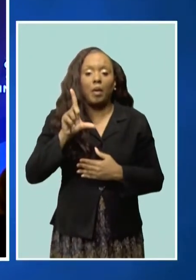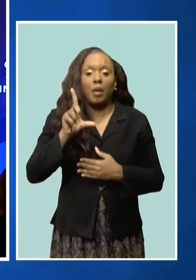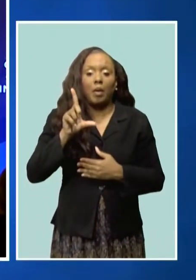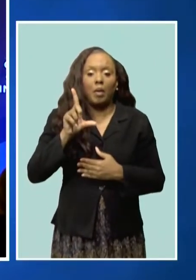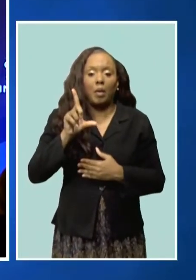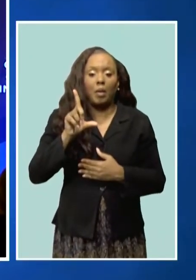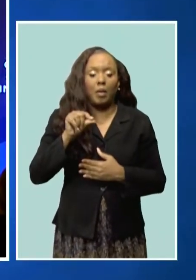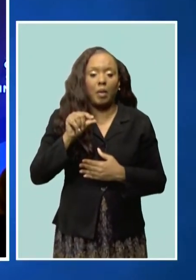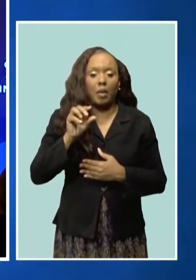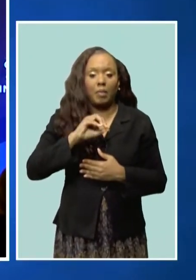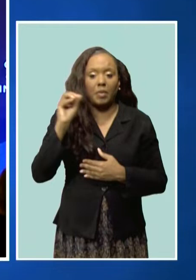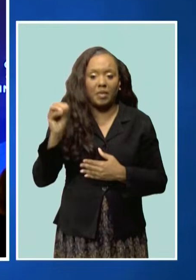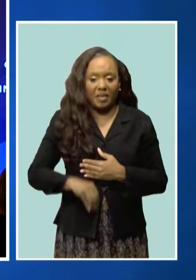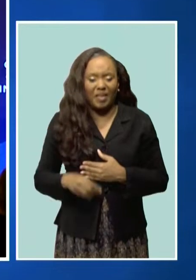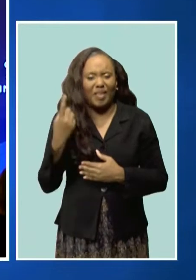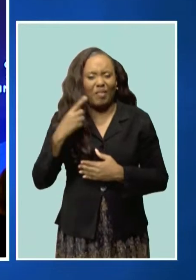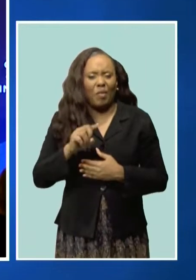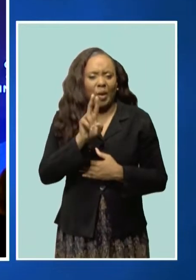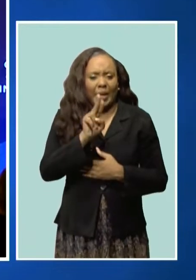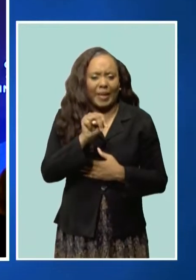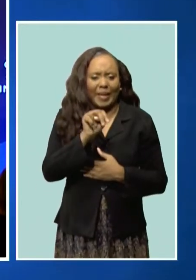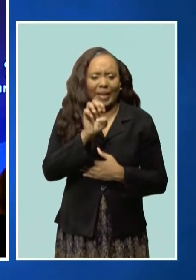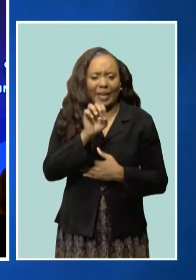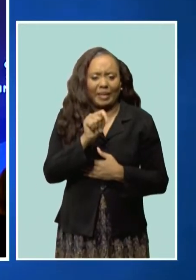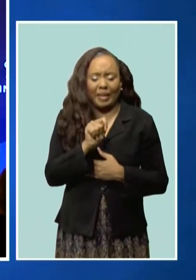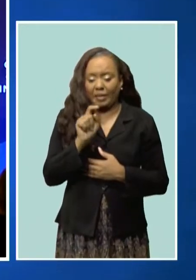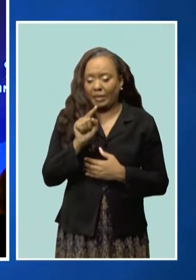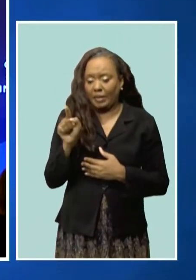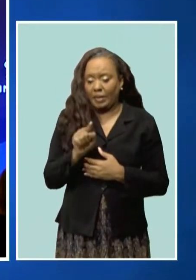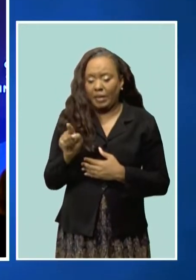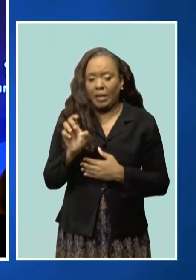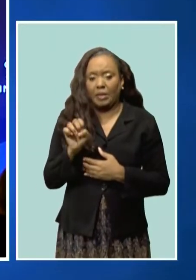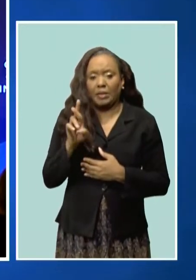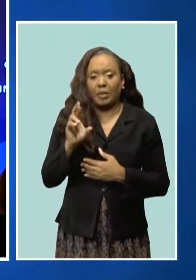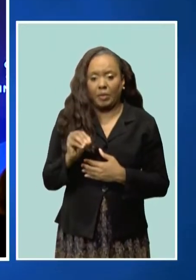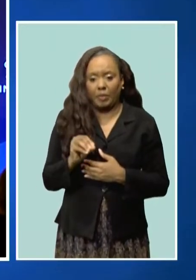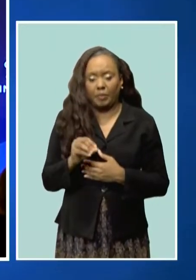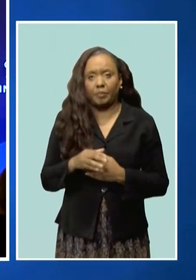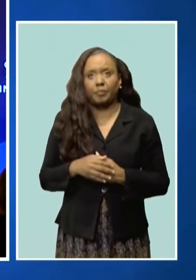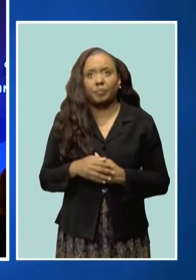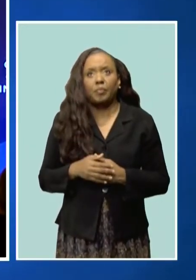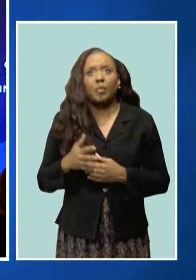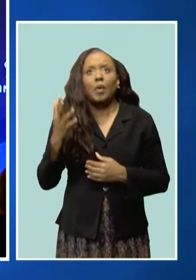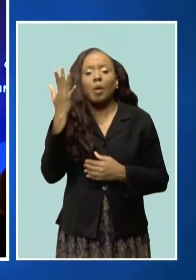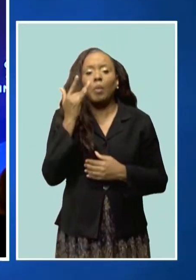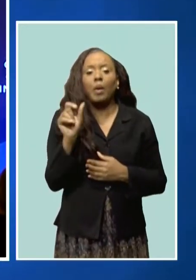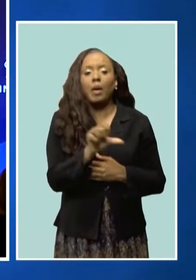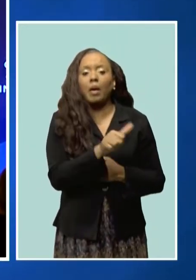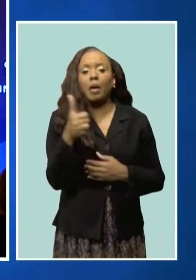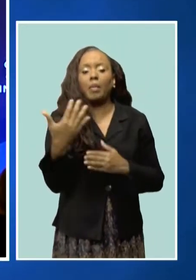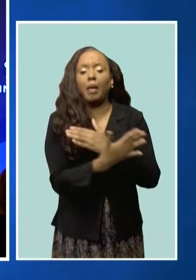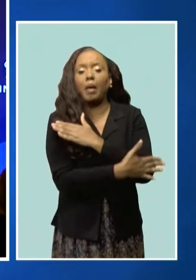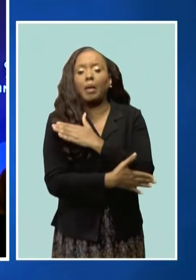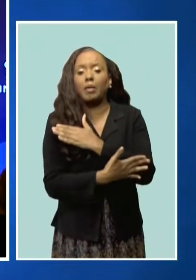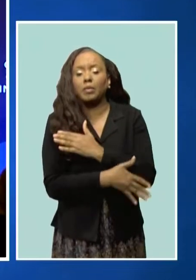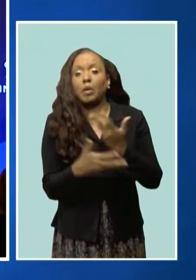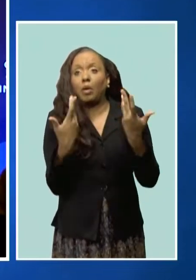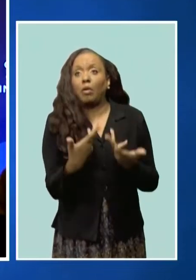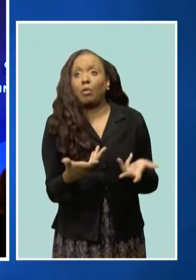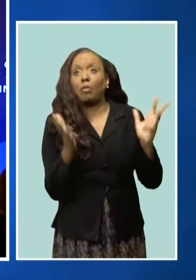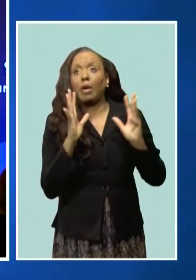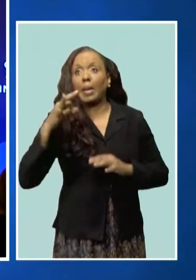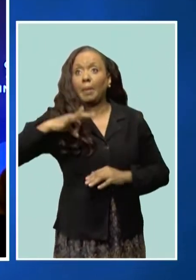2050 for net zero. So that these are the real issues, and why should those countries who are already in oil and gas, who are